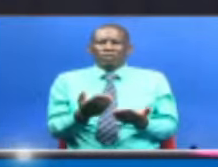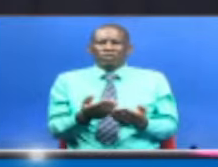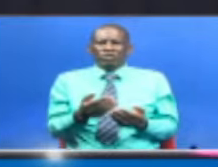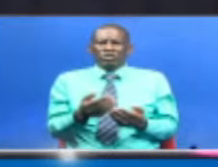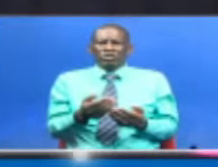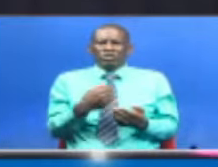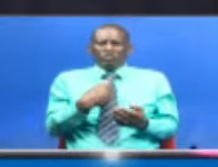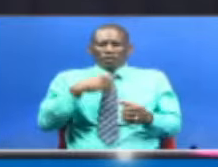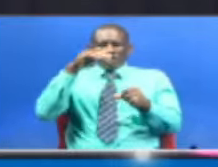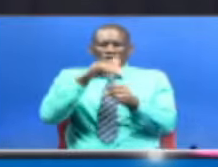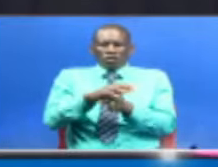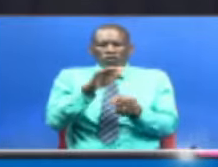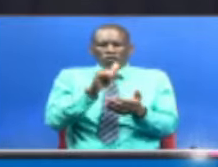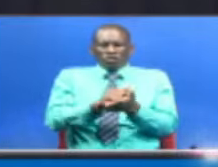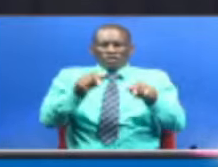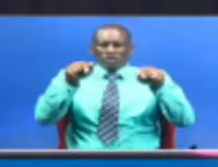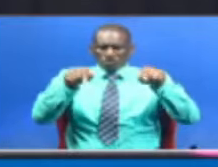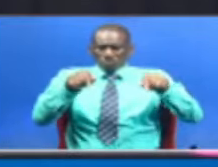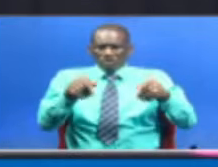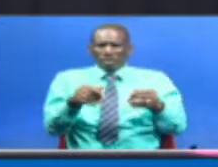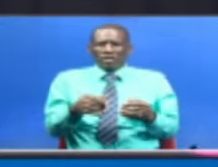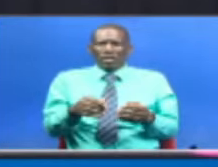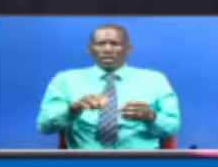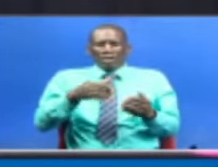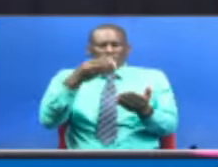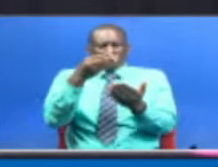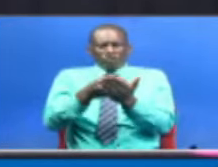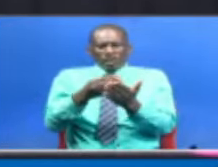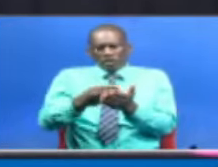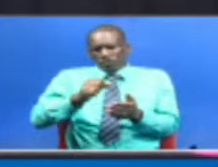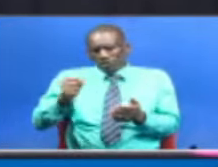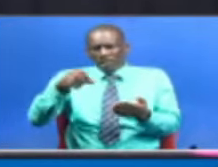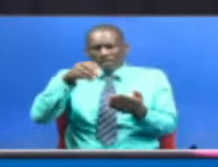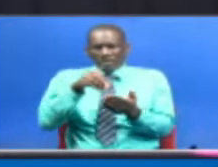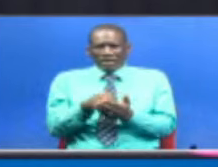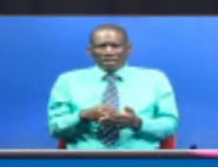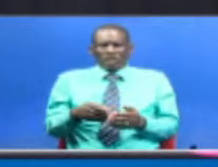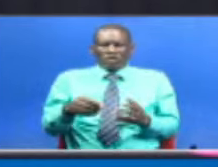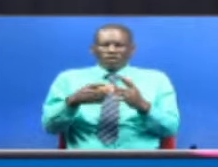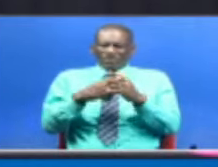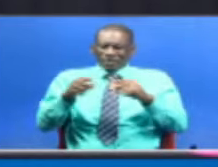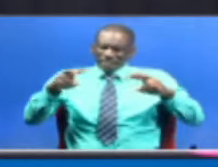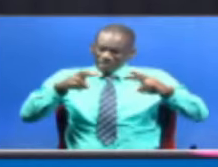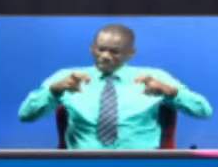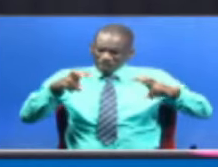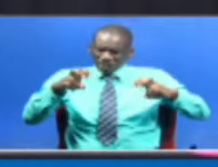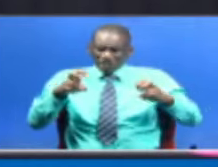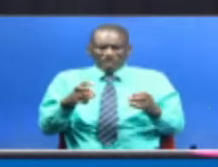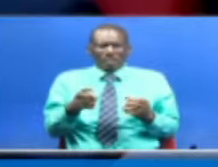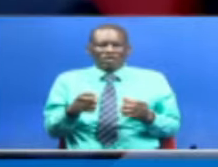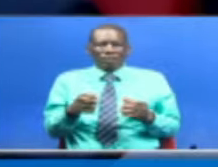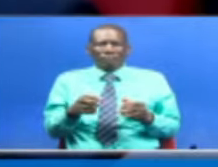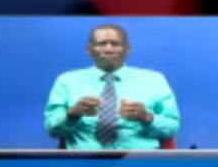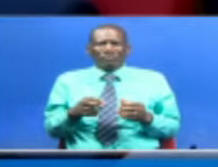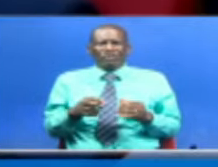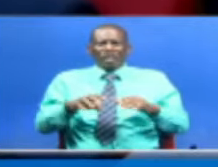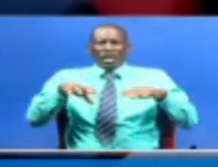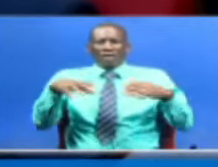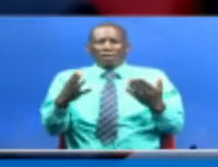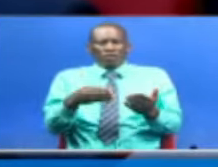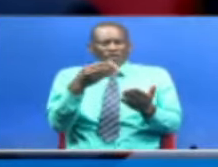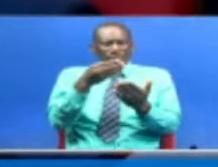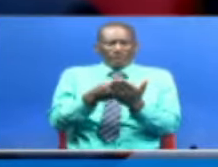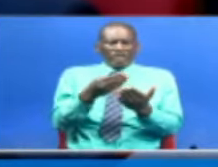there's so much of that today. On the financial side, we are beginning to look seriously into